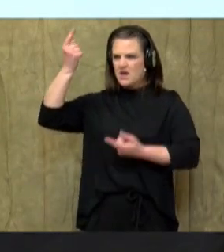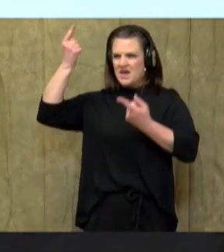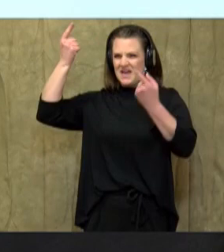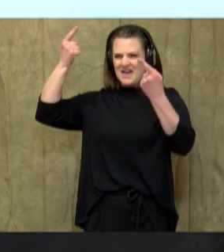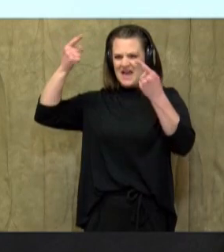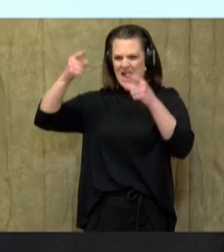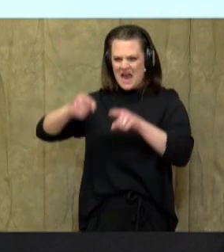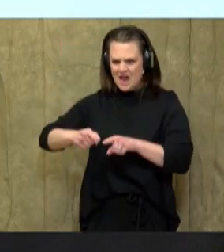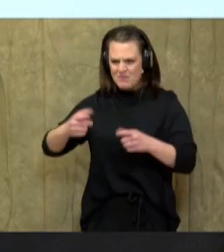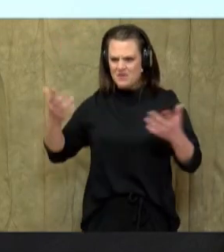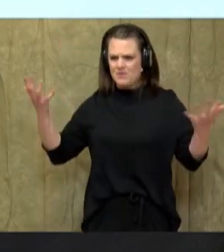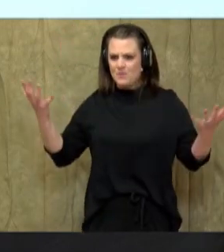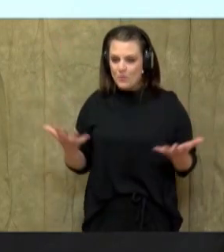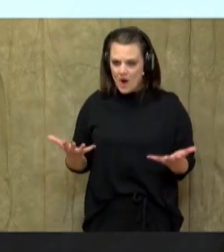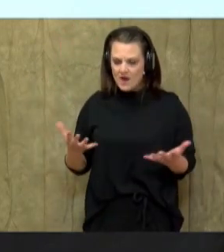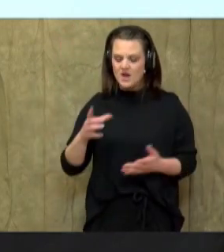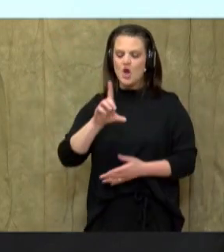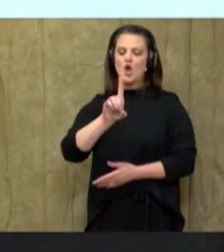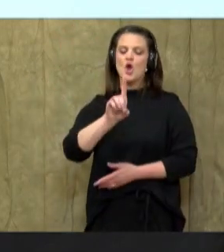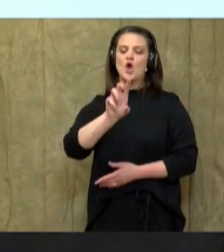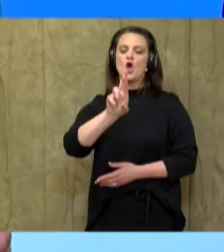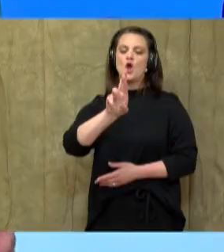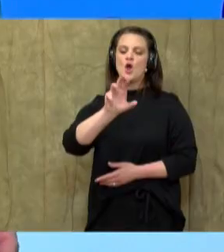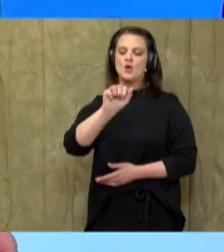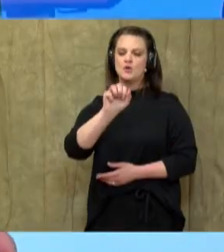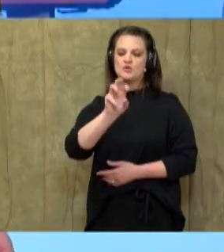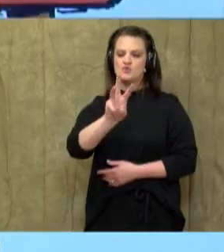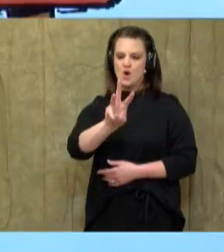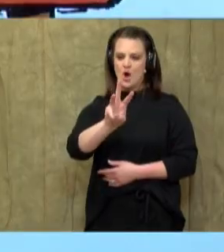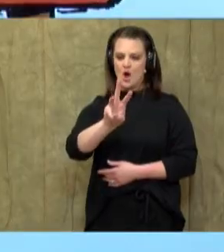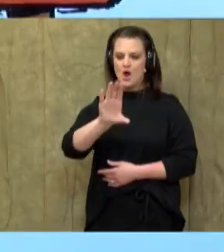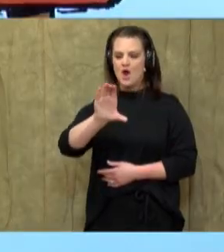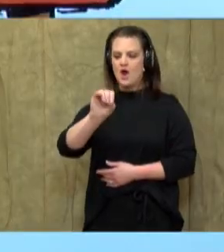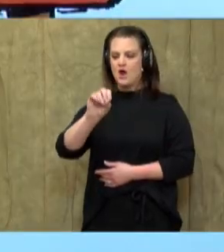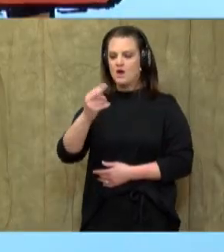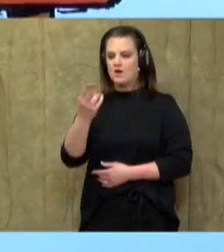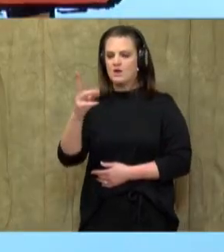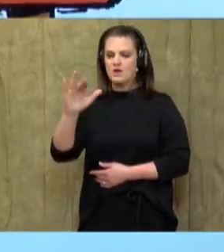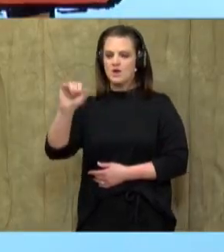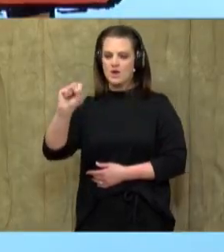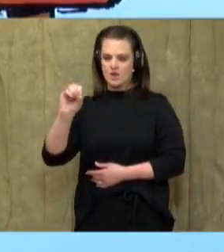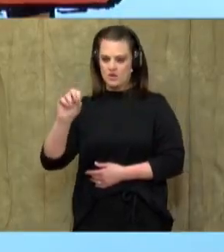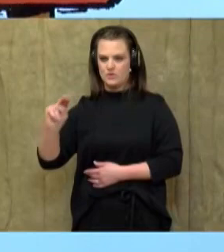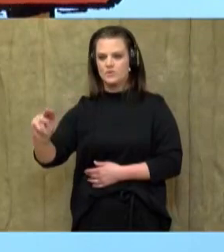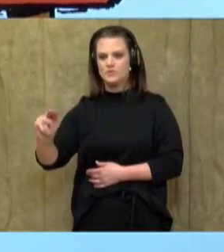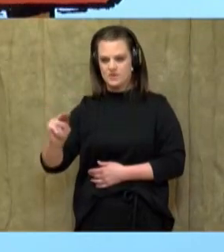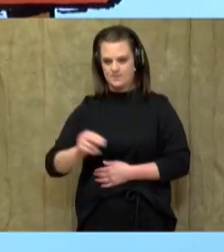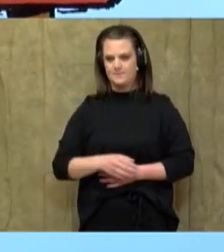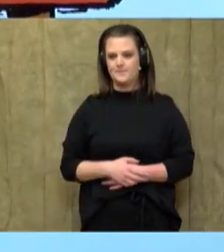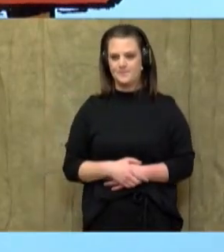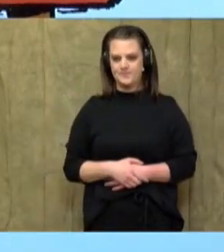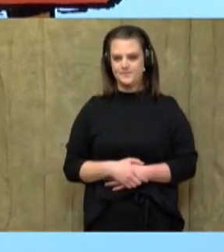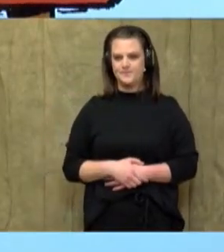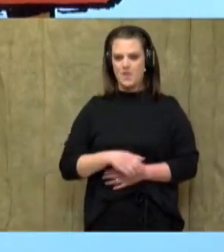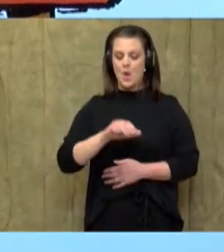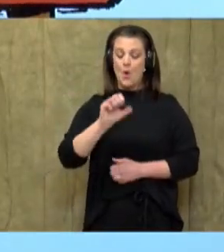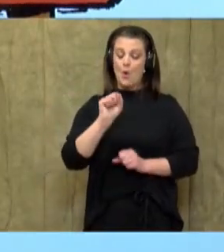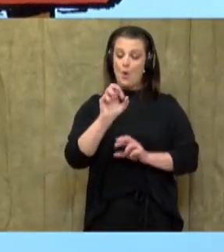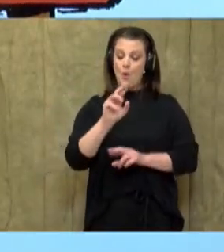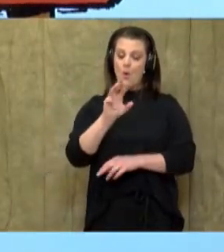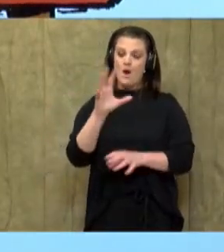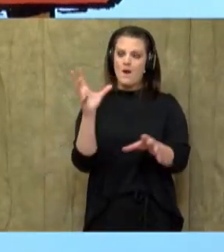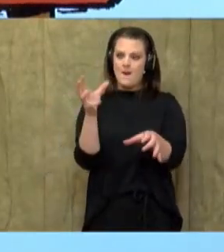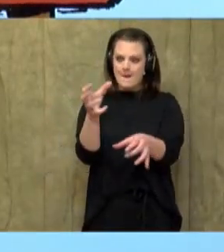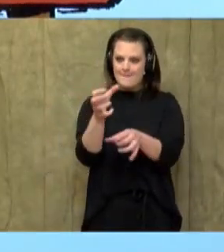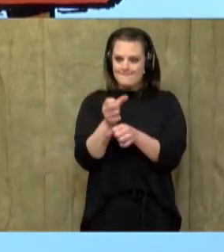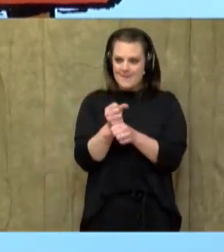happening. So you draw a conclusion or make an inference. Now, it is